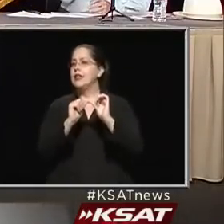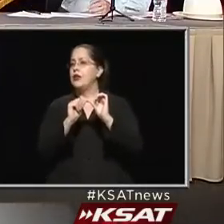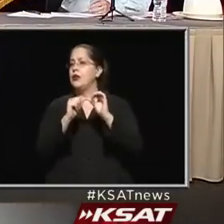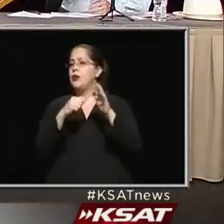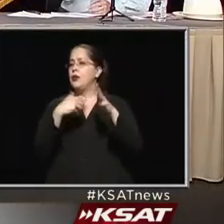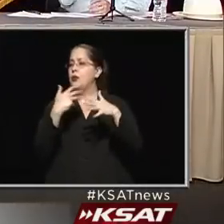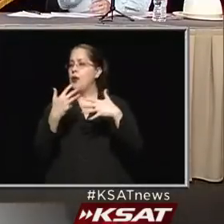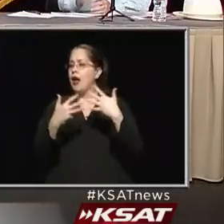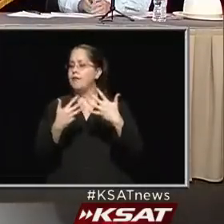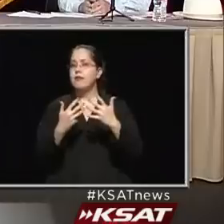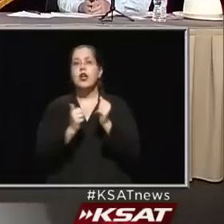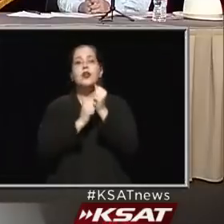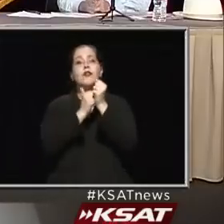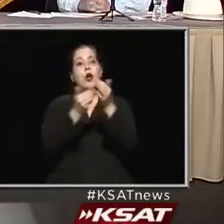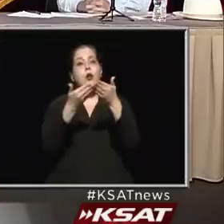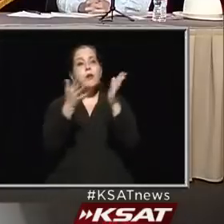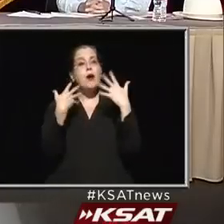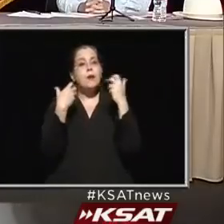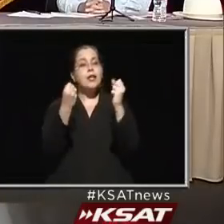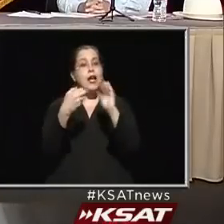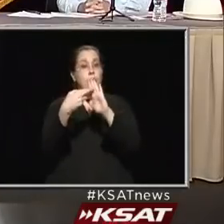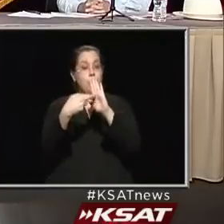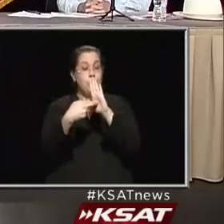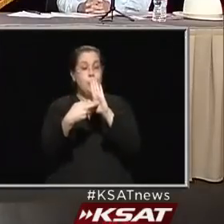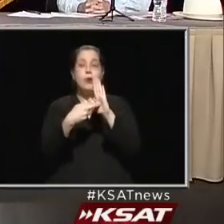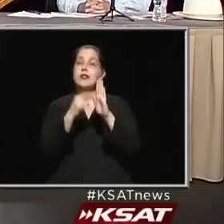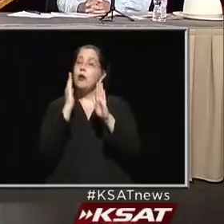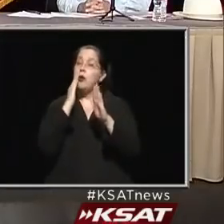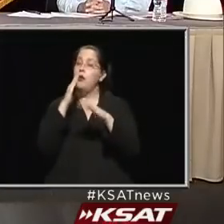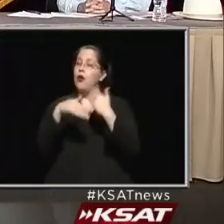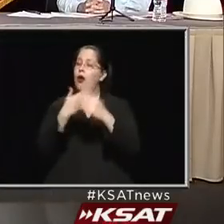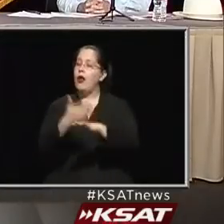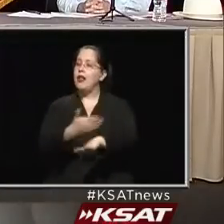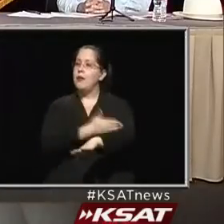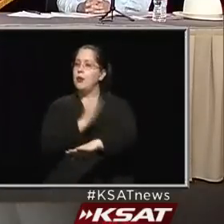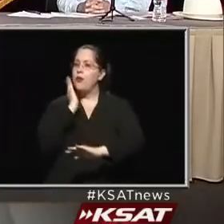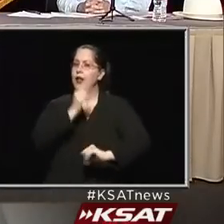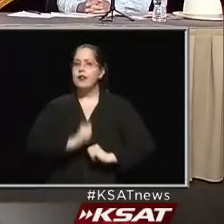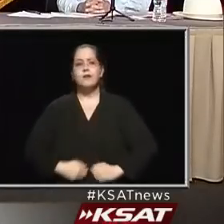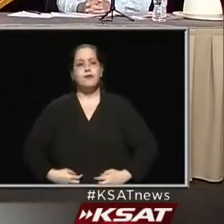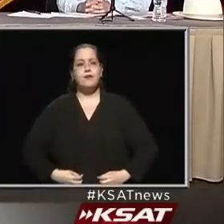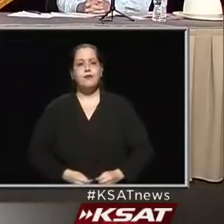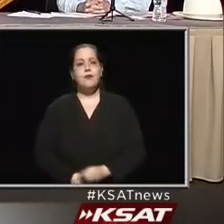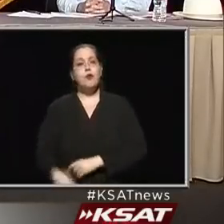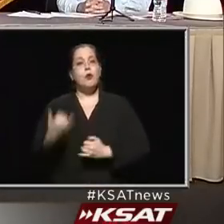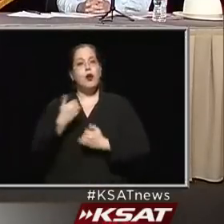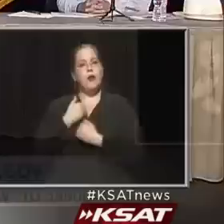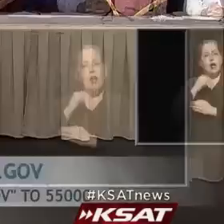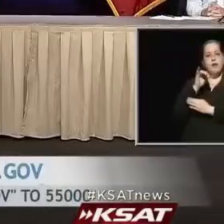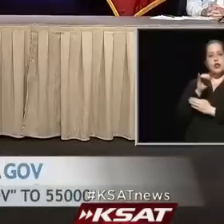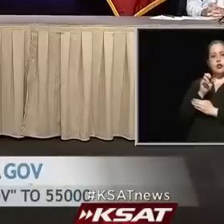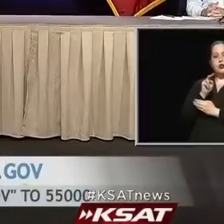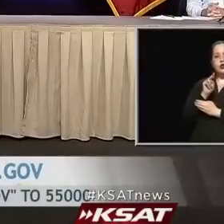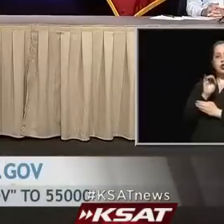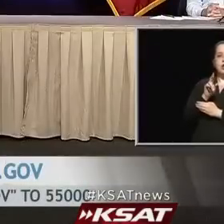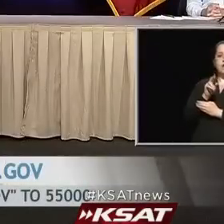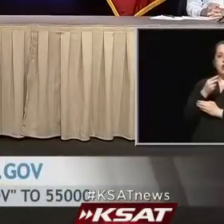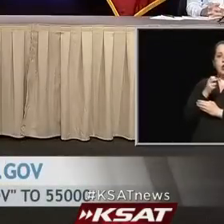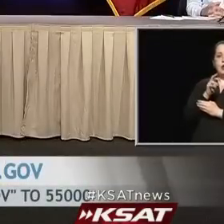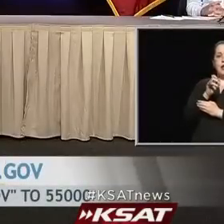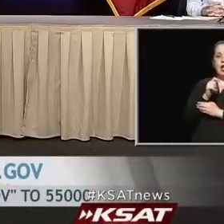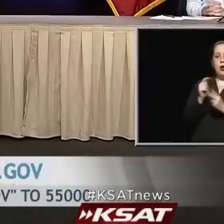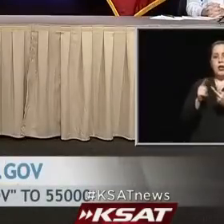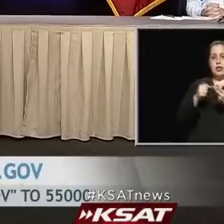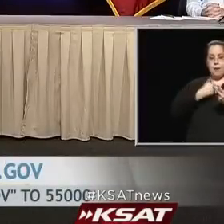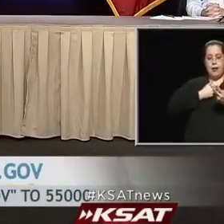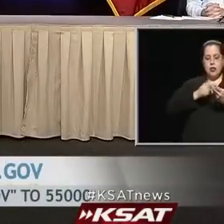Continue to mind the public health guidance, and we will all be better for it. So at this point, we have Jennifer Harriet, the judge, and myself. All right,